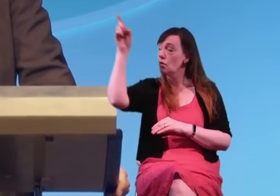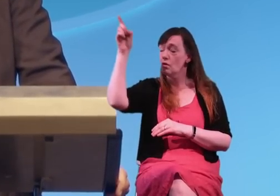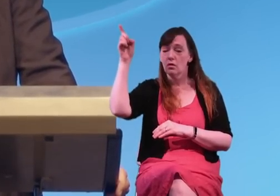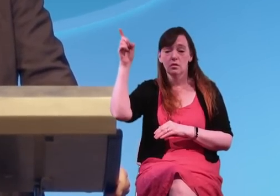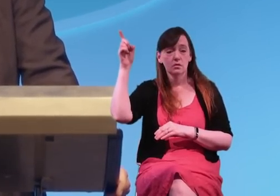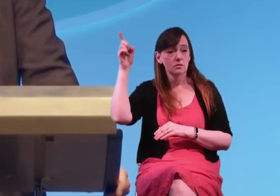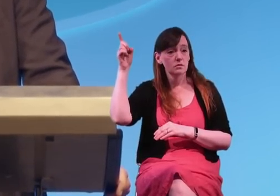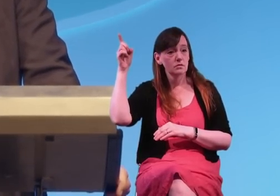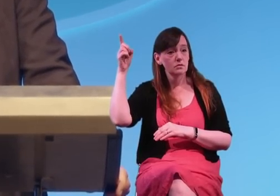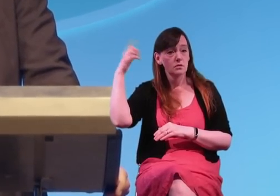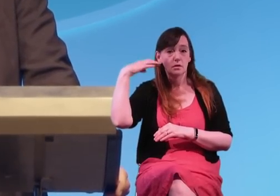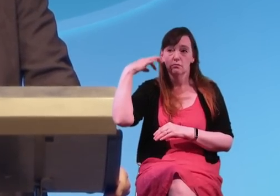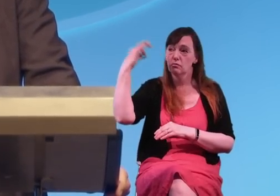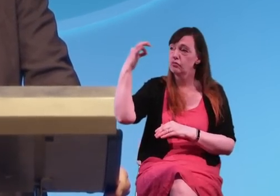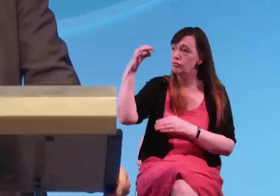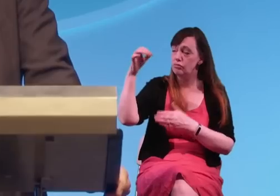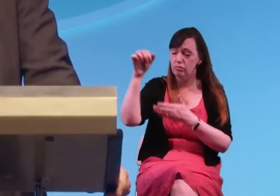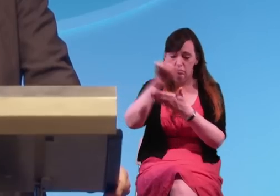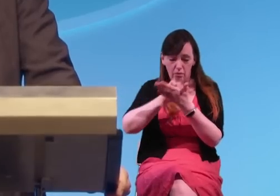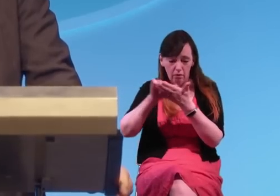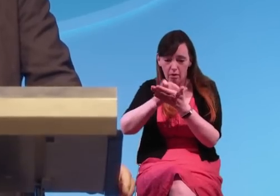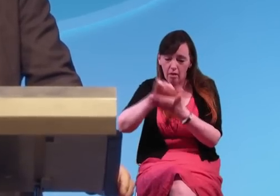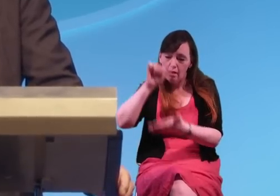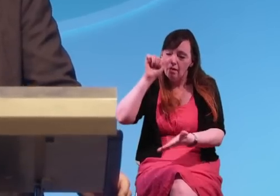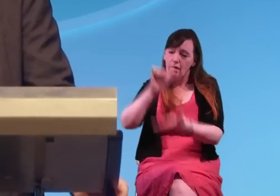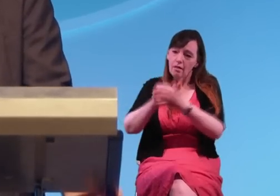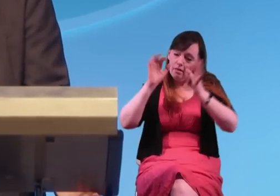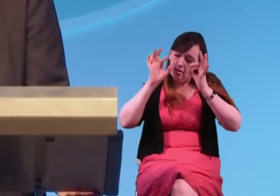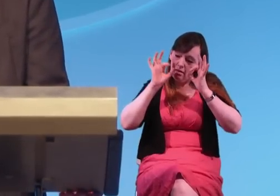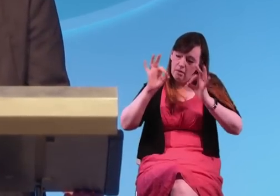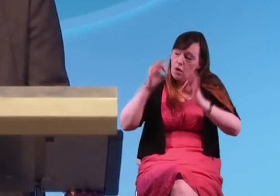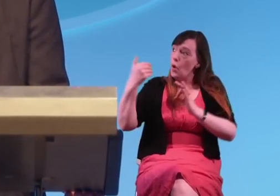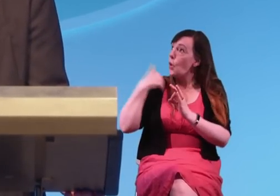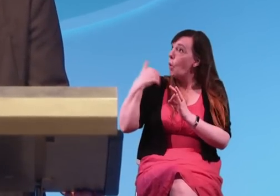he sanctifies. Called to a holy